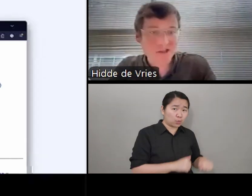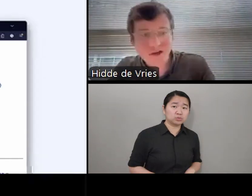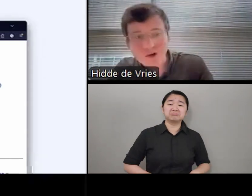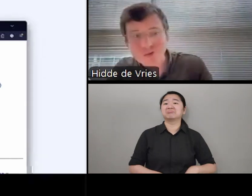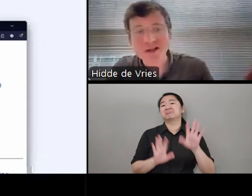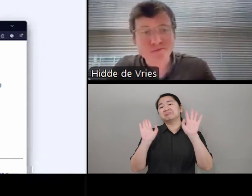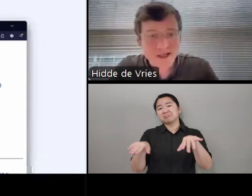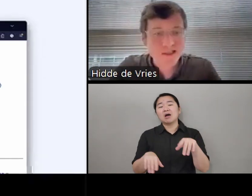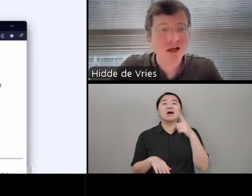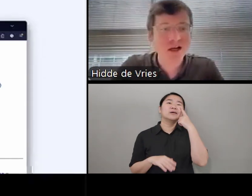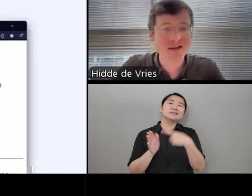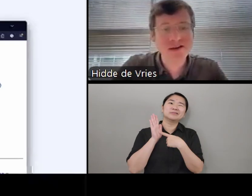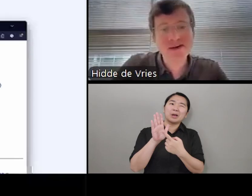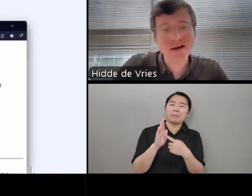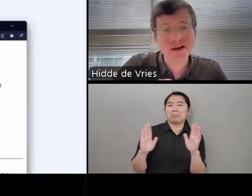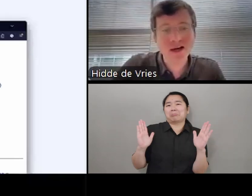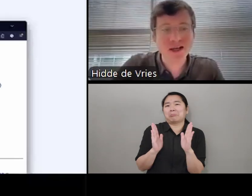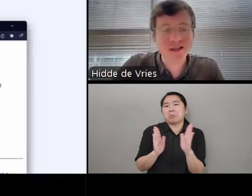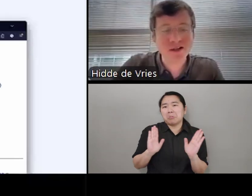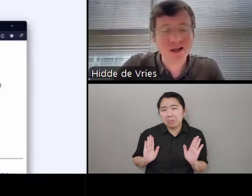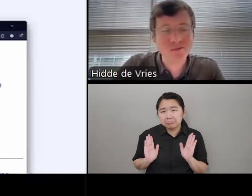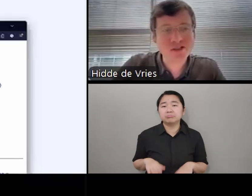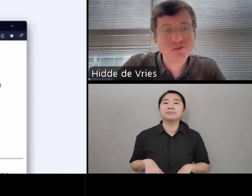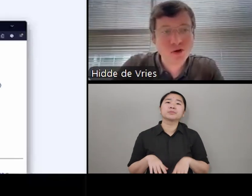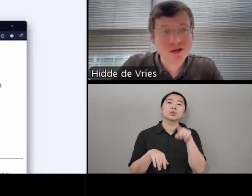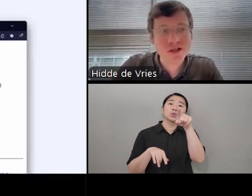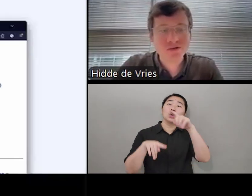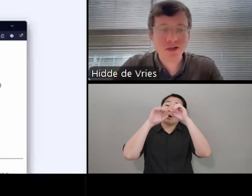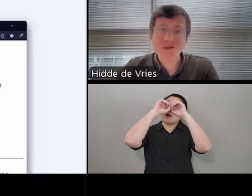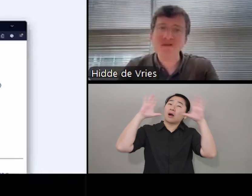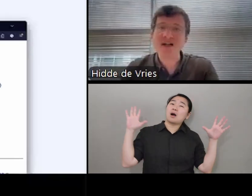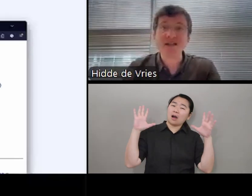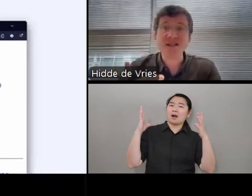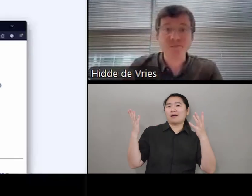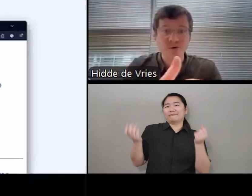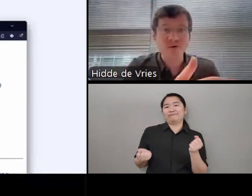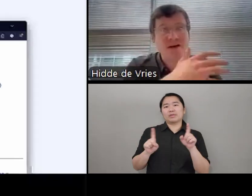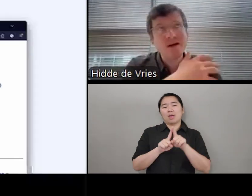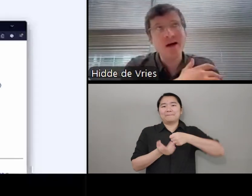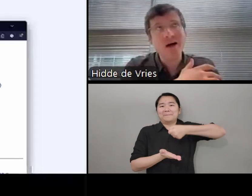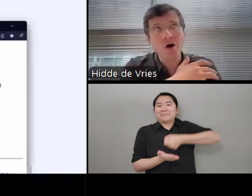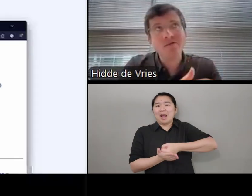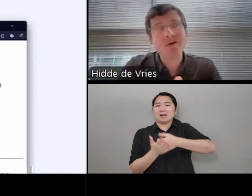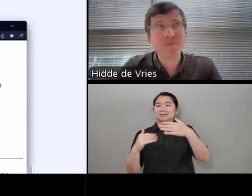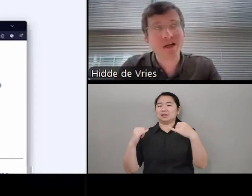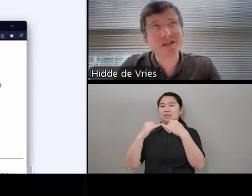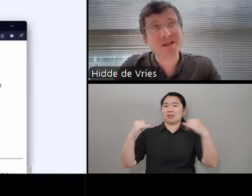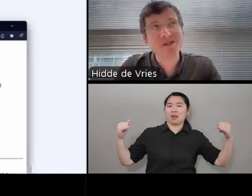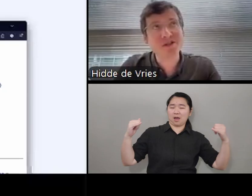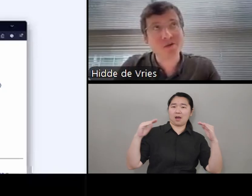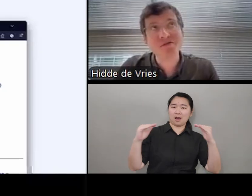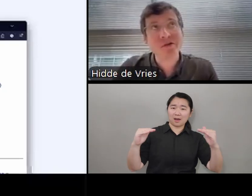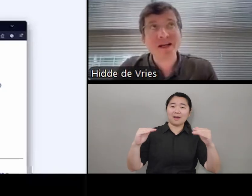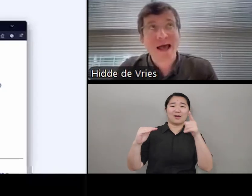define a scope, set a baseline, and then most importantly, we'll let you find a sample of your website so